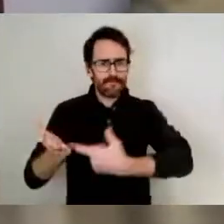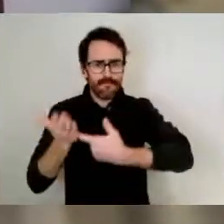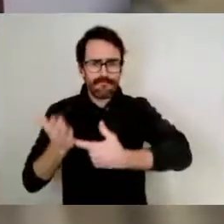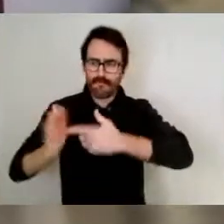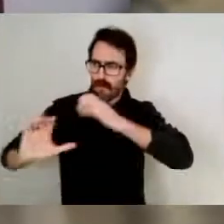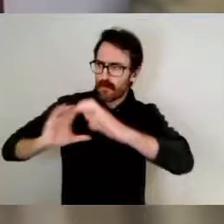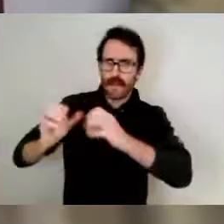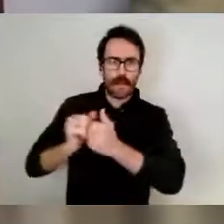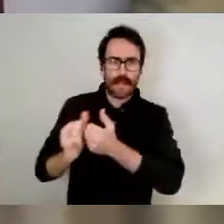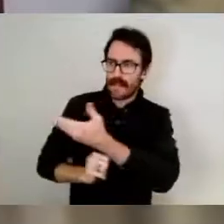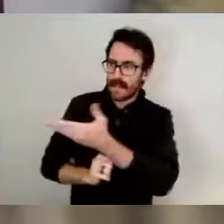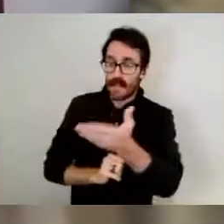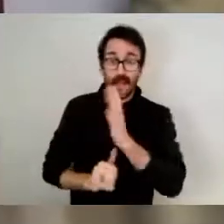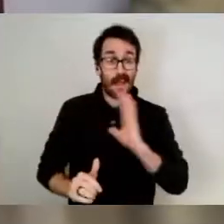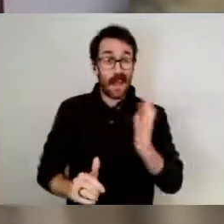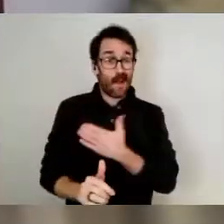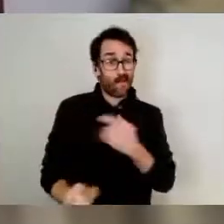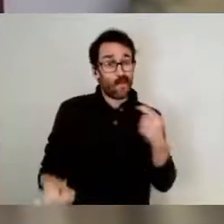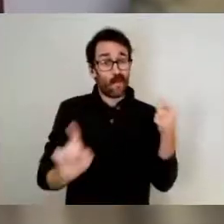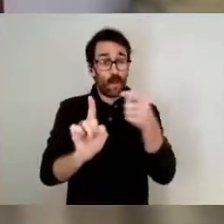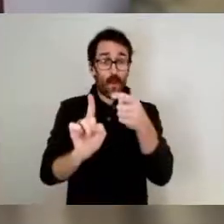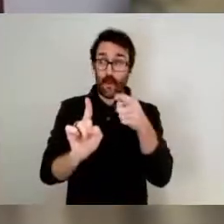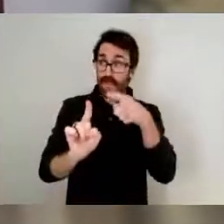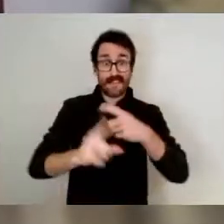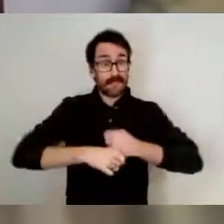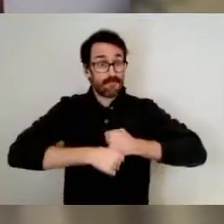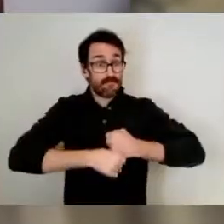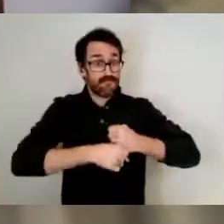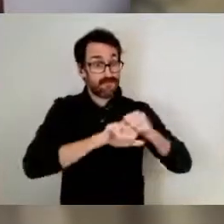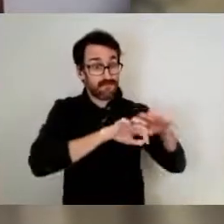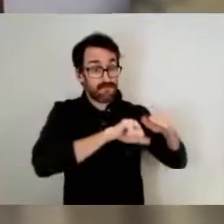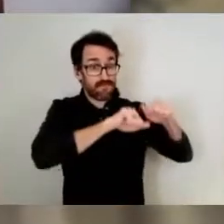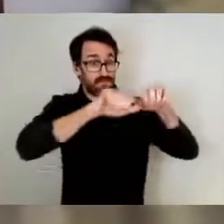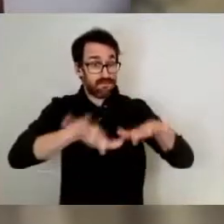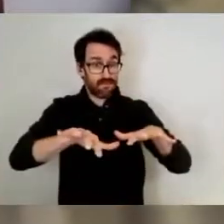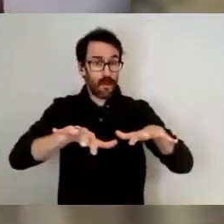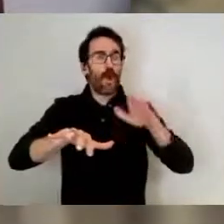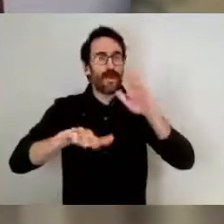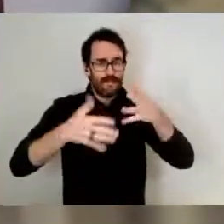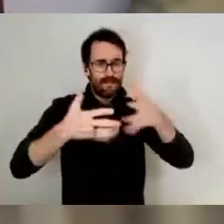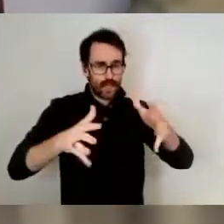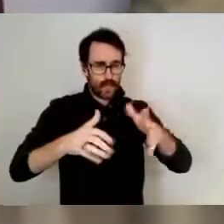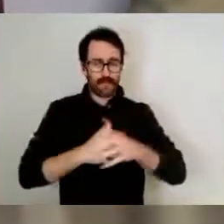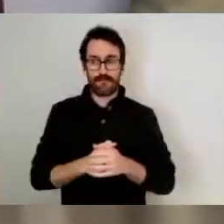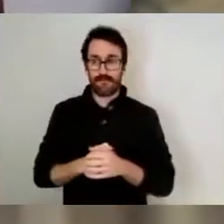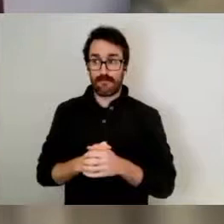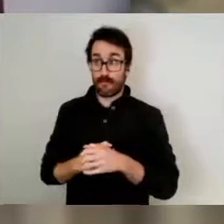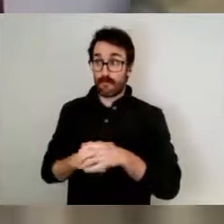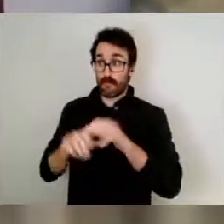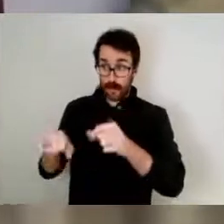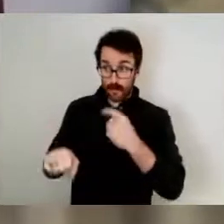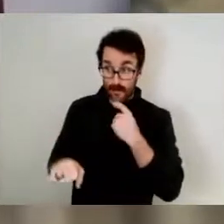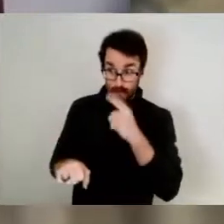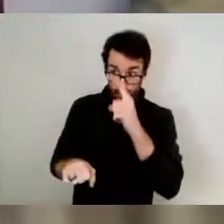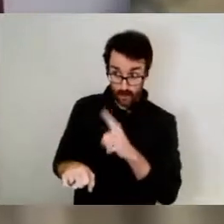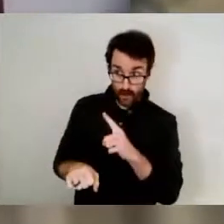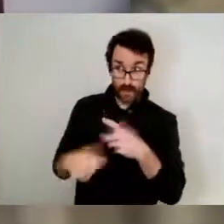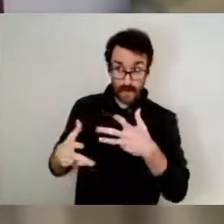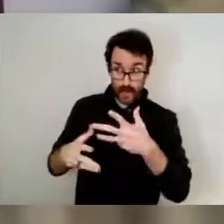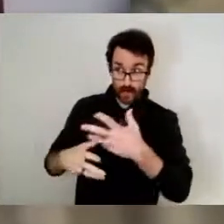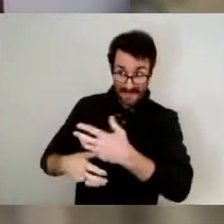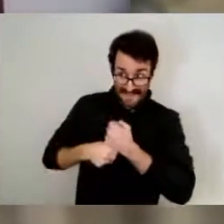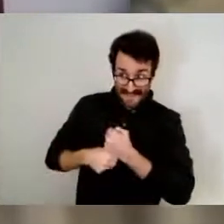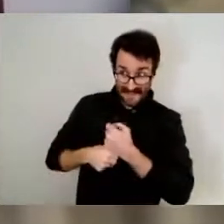team that are directly dedicated to open channels of communication, to have discussions with the people who are organizing